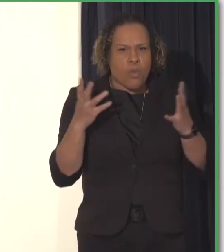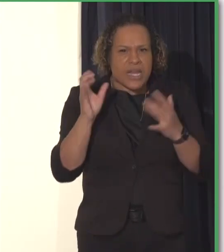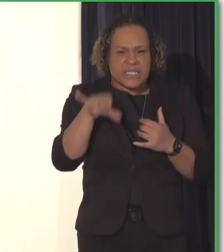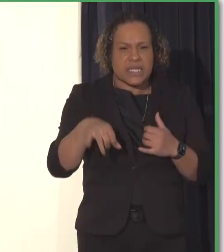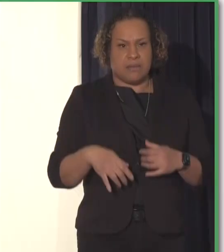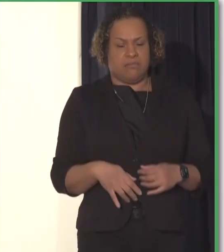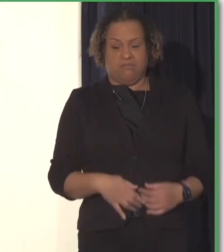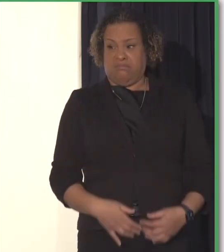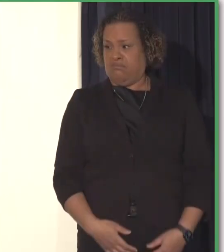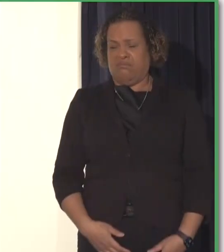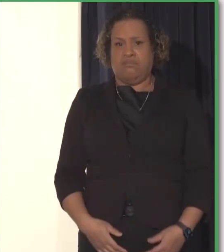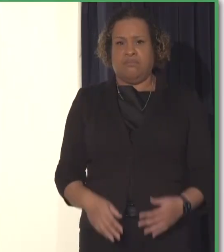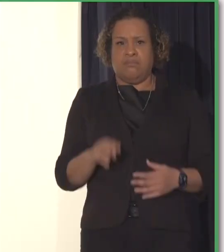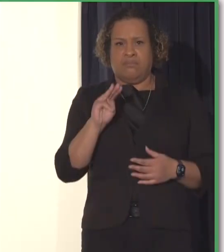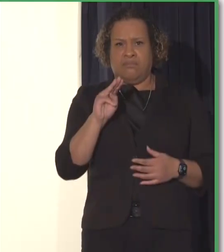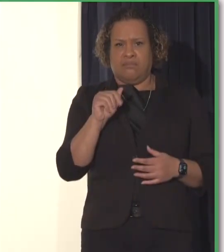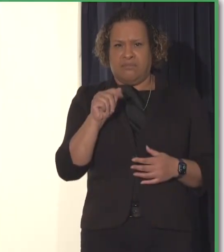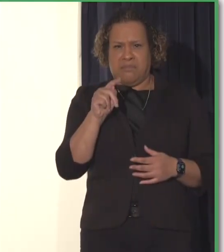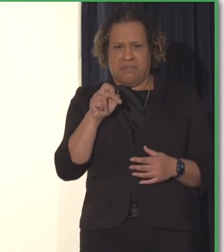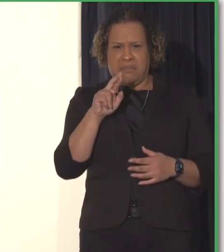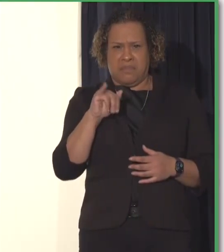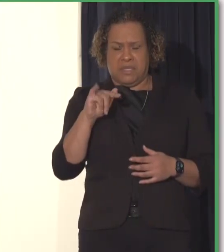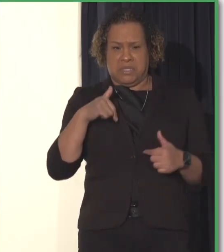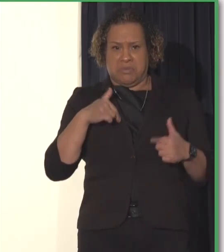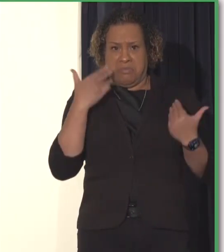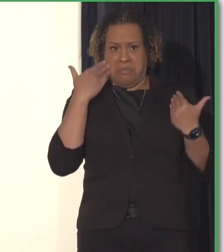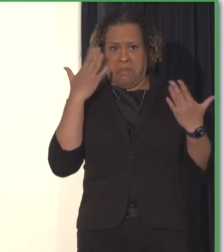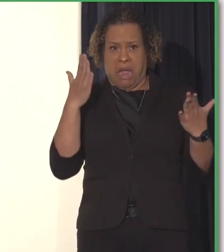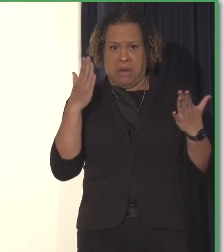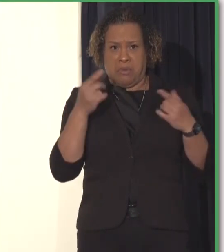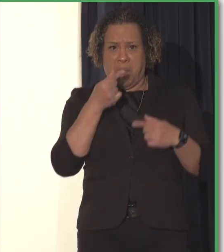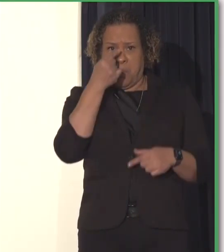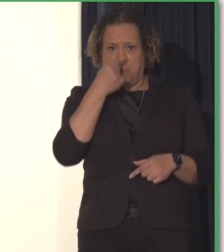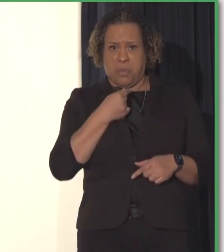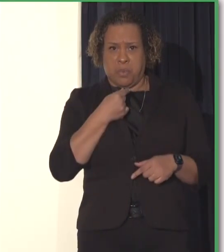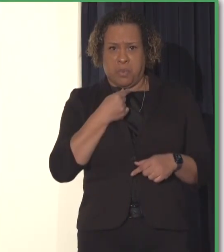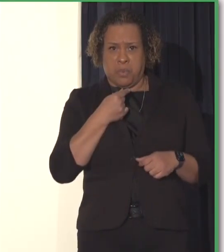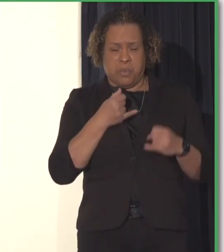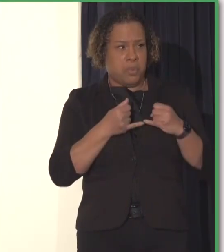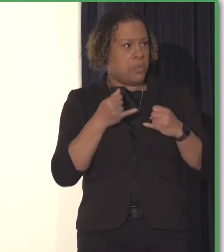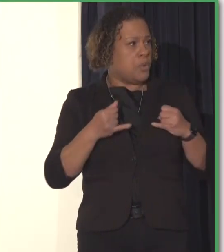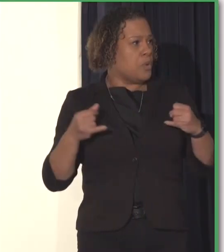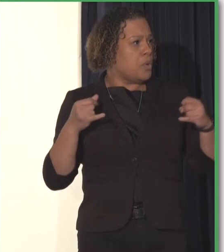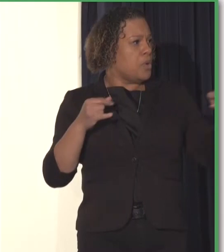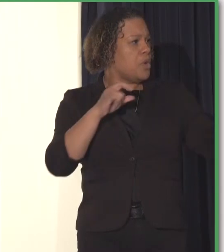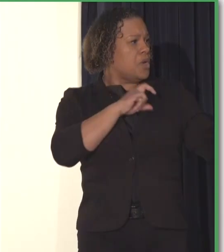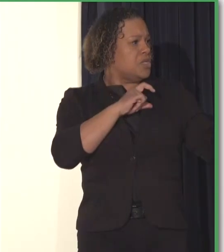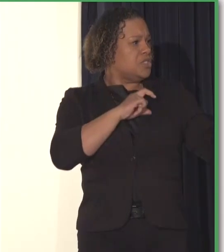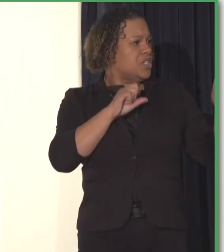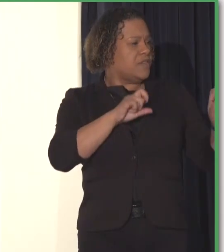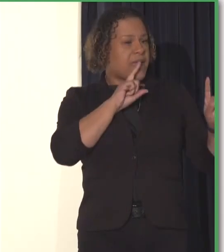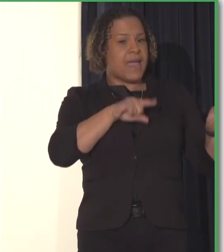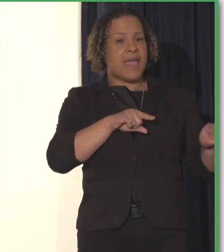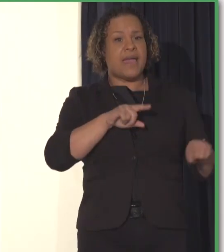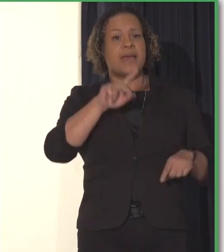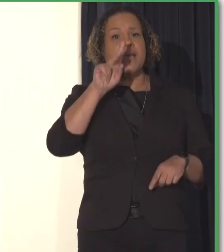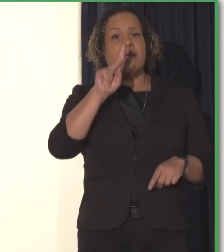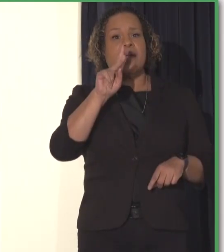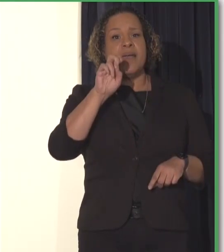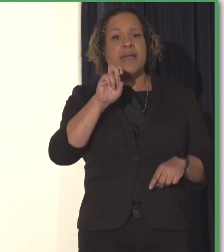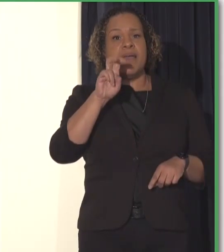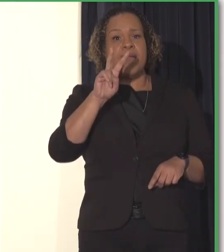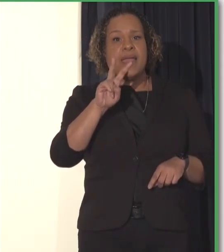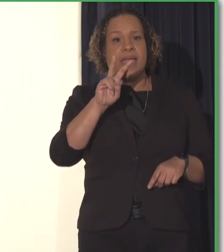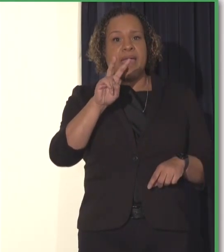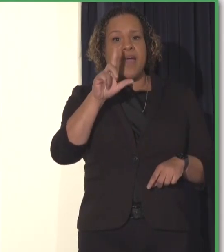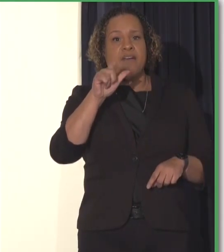I don't really know what the material is. It's basically like a thin. Go ahead and answer for him, Chief. It's a Kevlar. It's almost